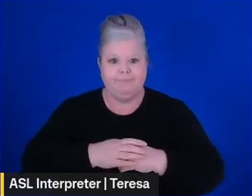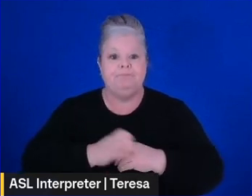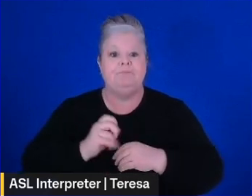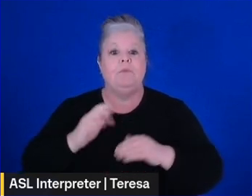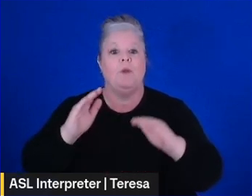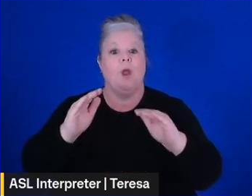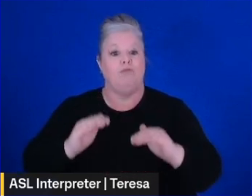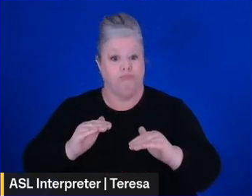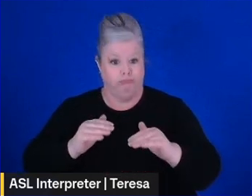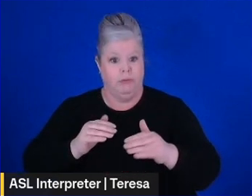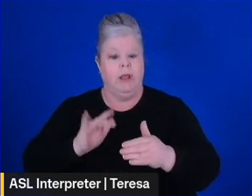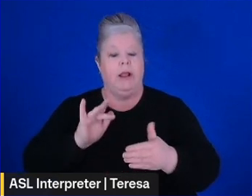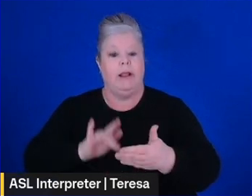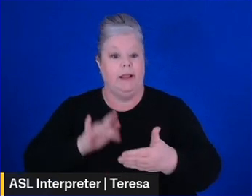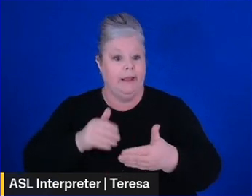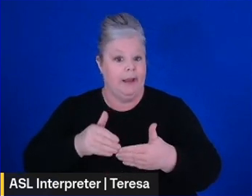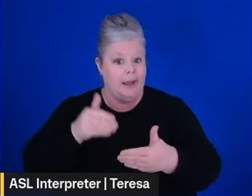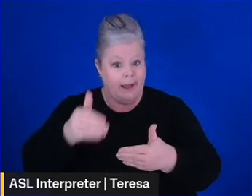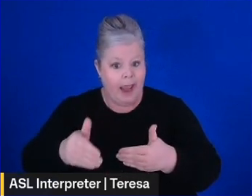and up.